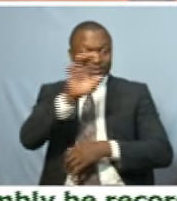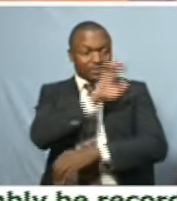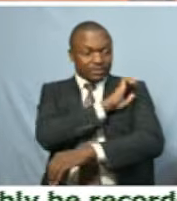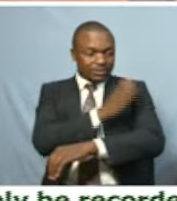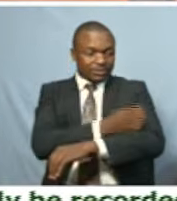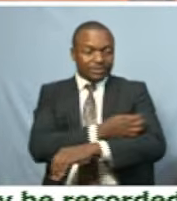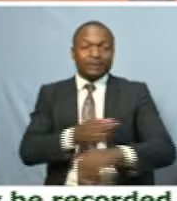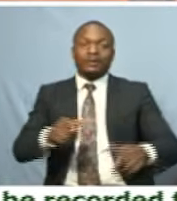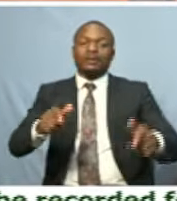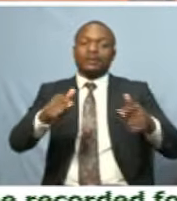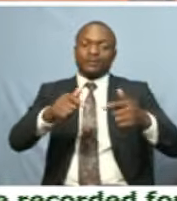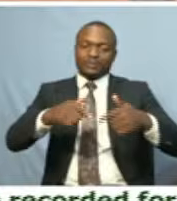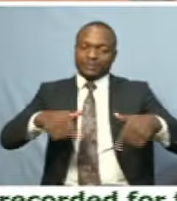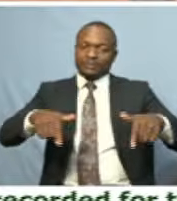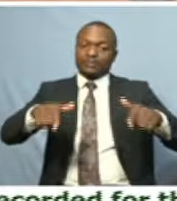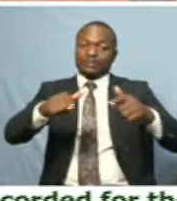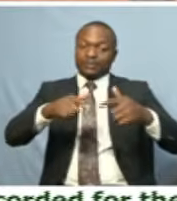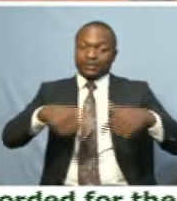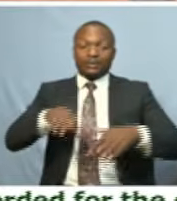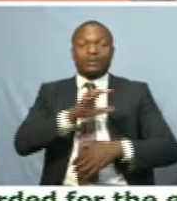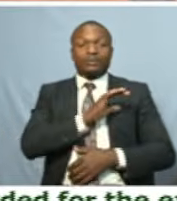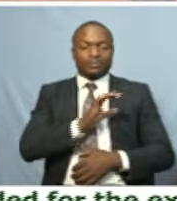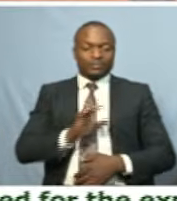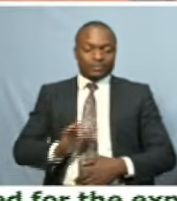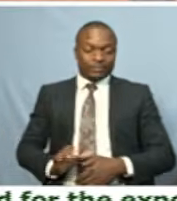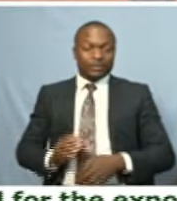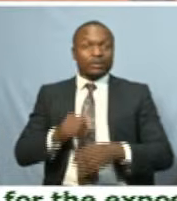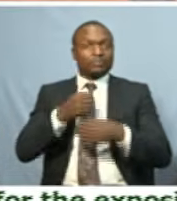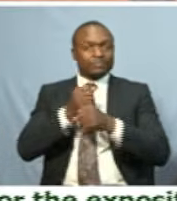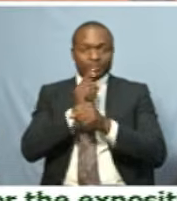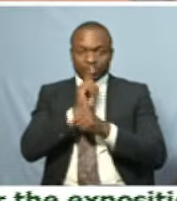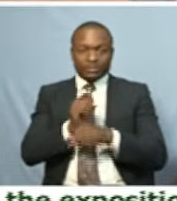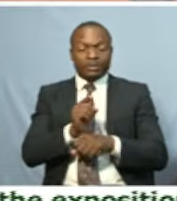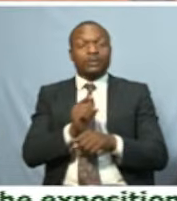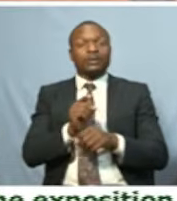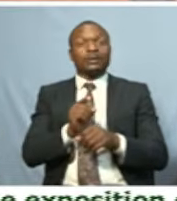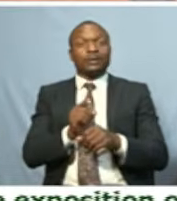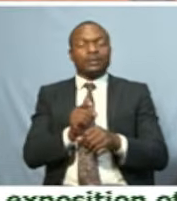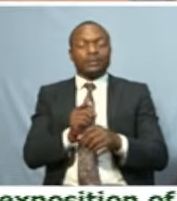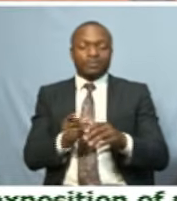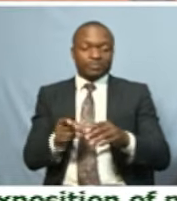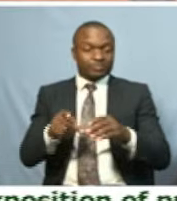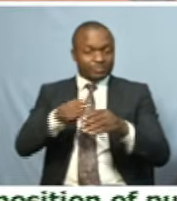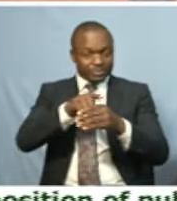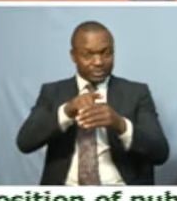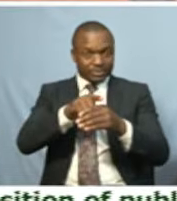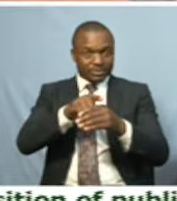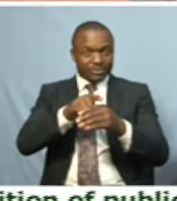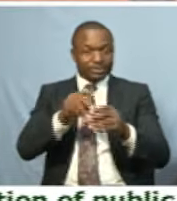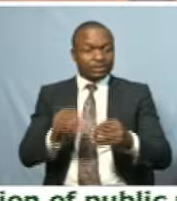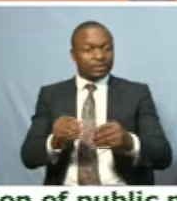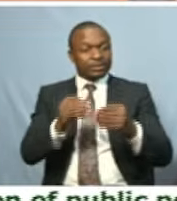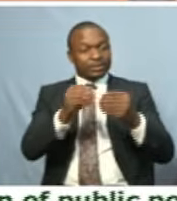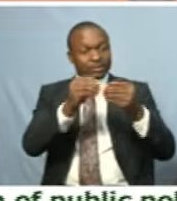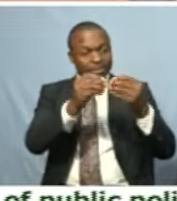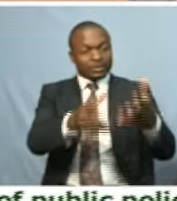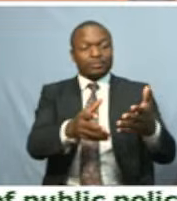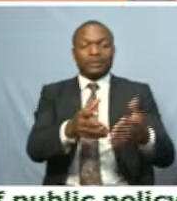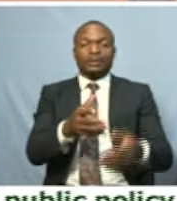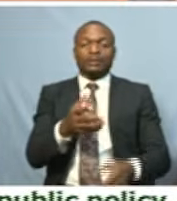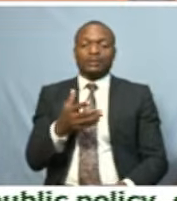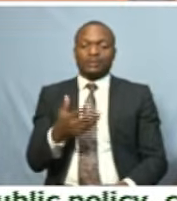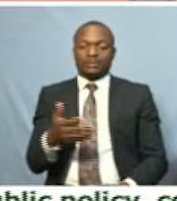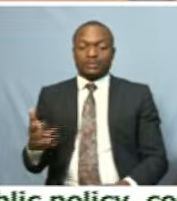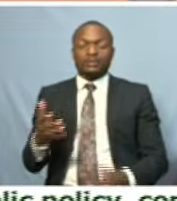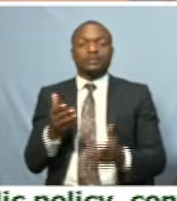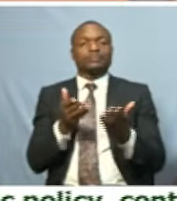local suppliers by ensuring that they actively participate in the supply of goods and